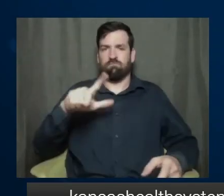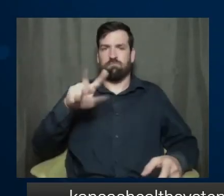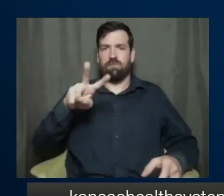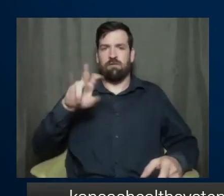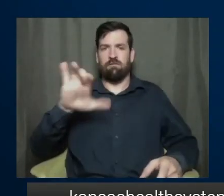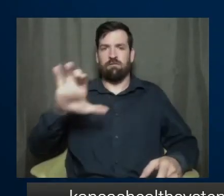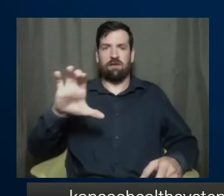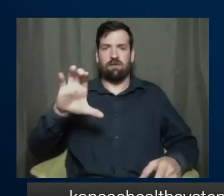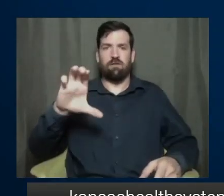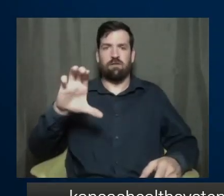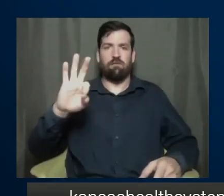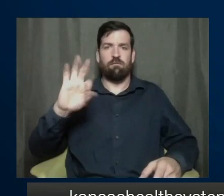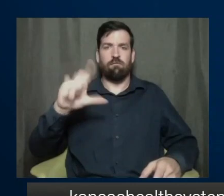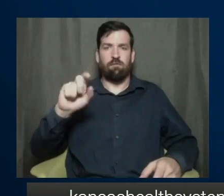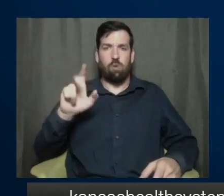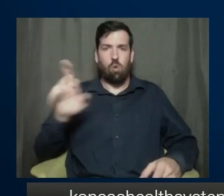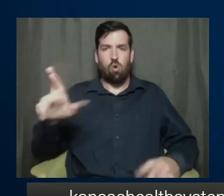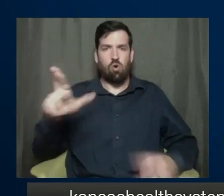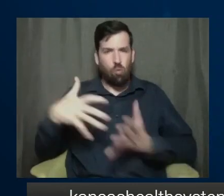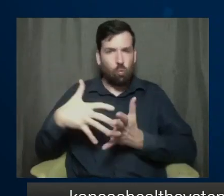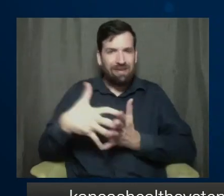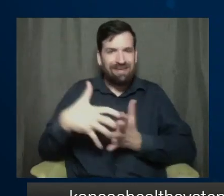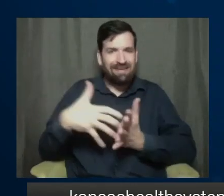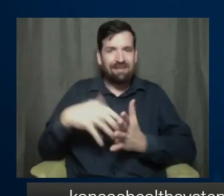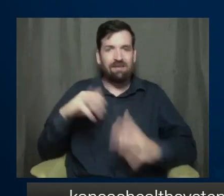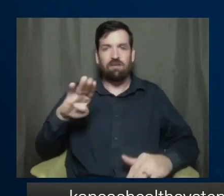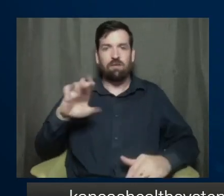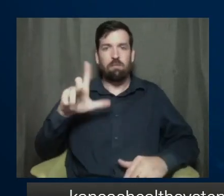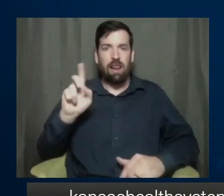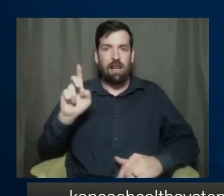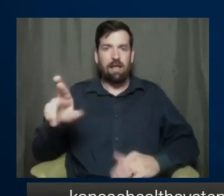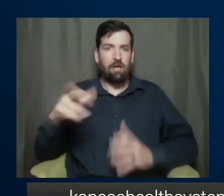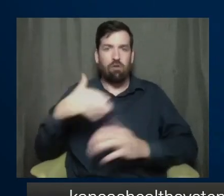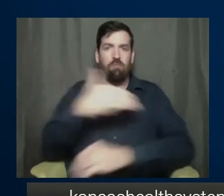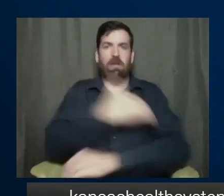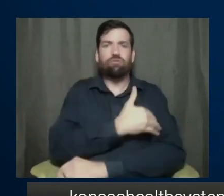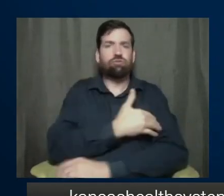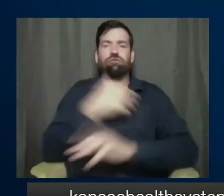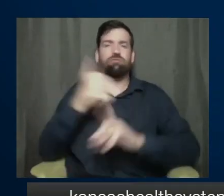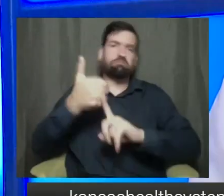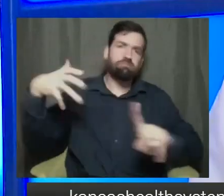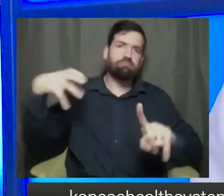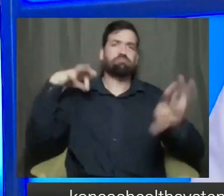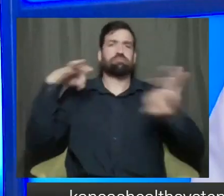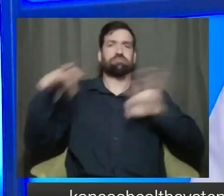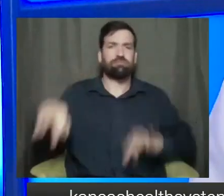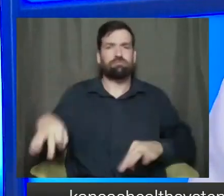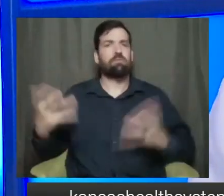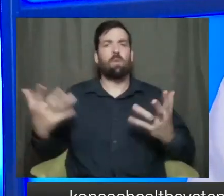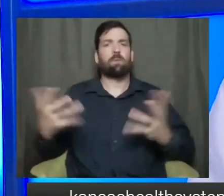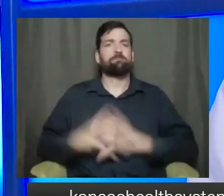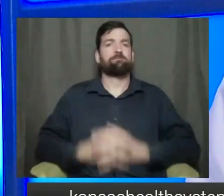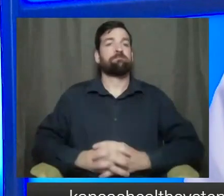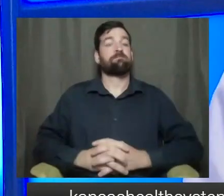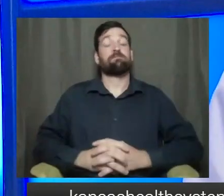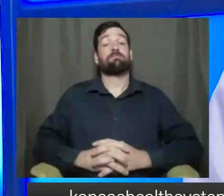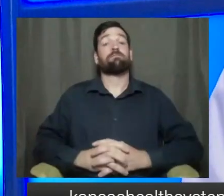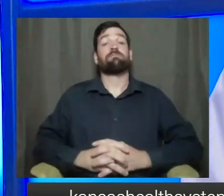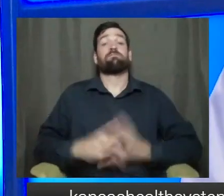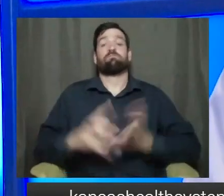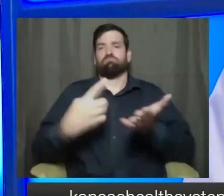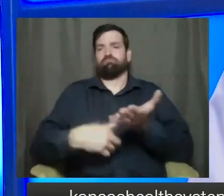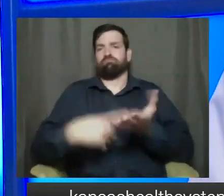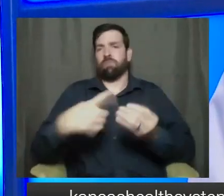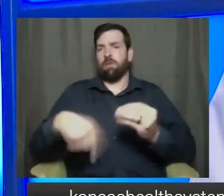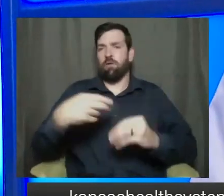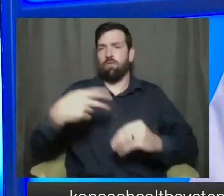that is, what that causes. Dive in and explain. Sure. So when we talk about pelvic floor